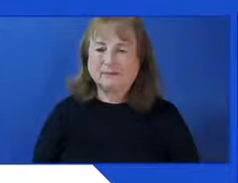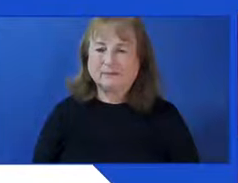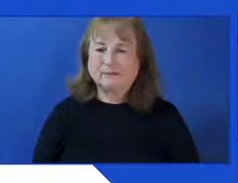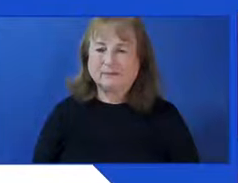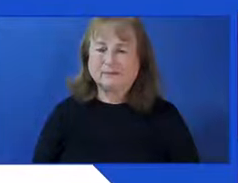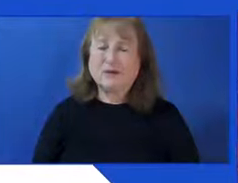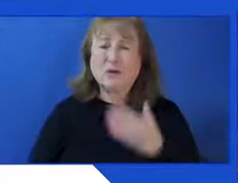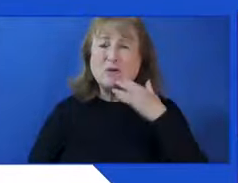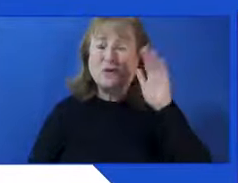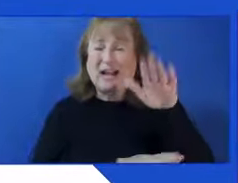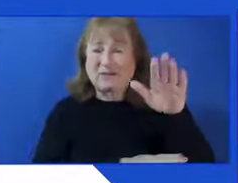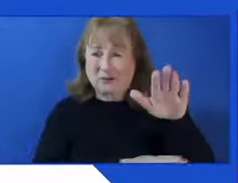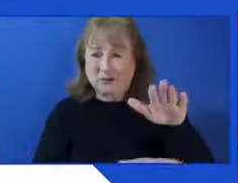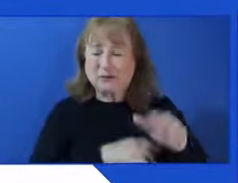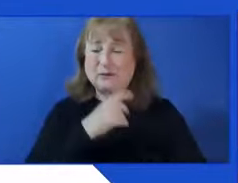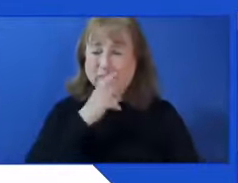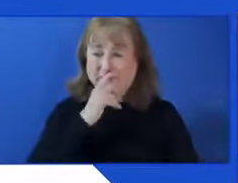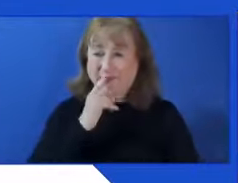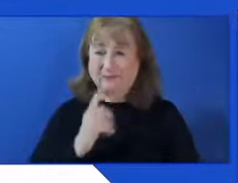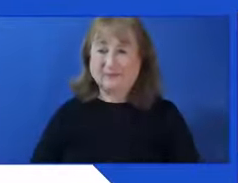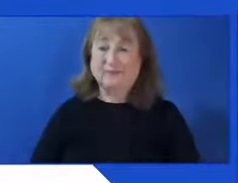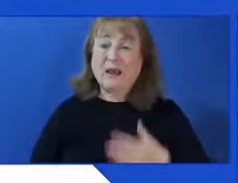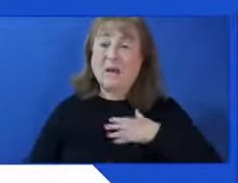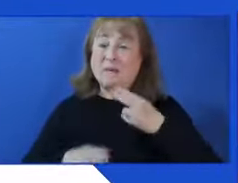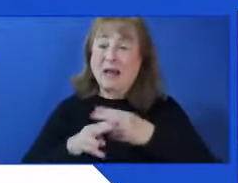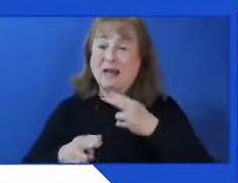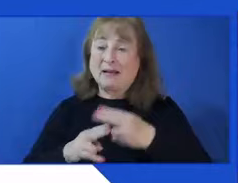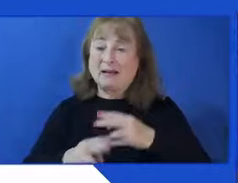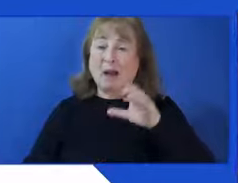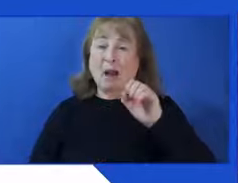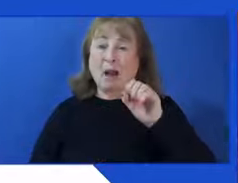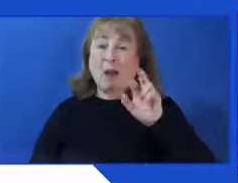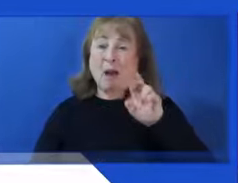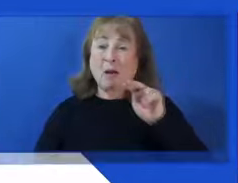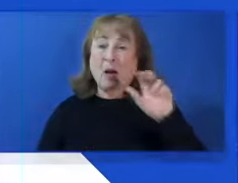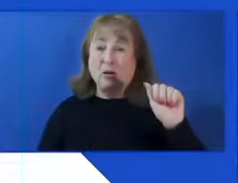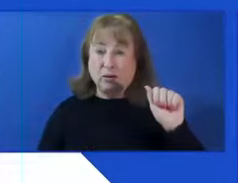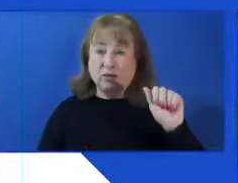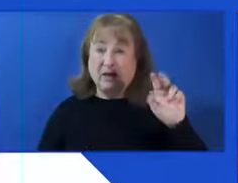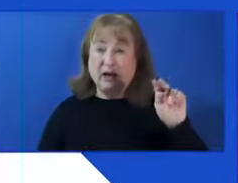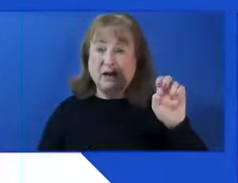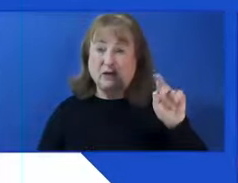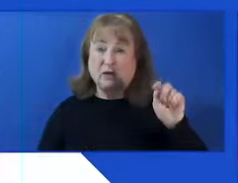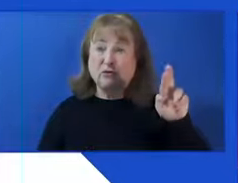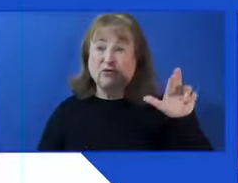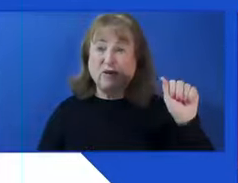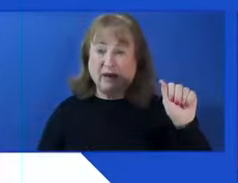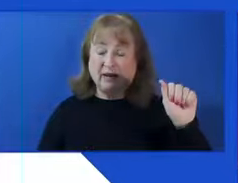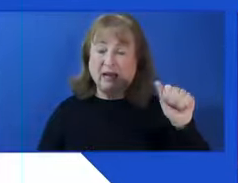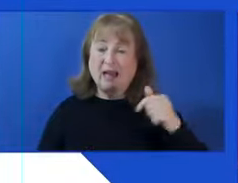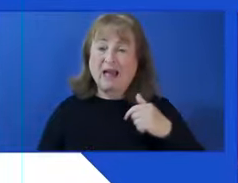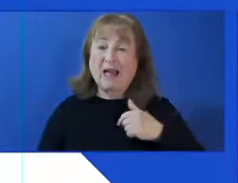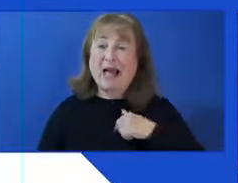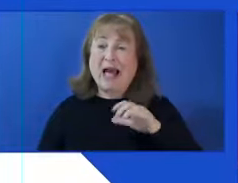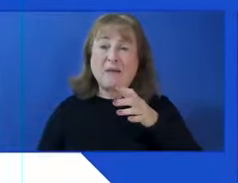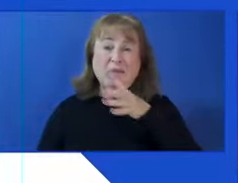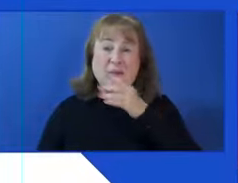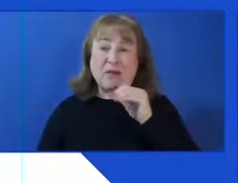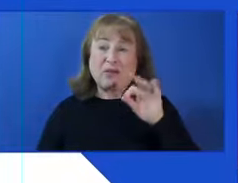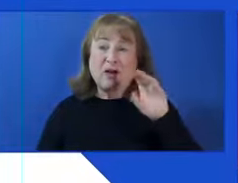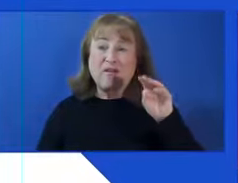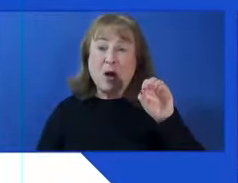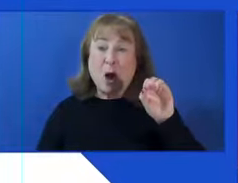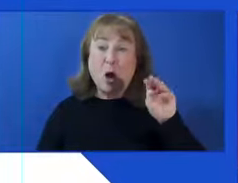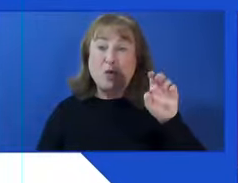Good afternoon. My name is Orna Neutra, and I am Omer's mom.